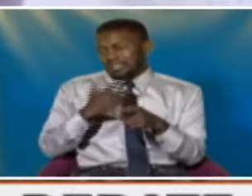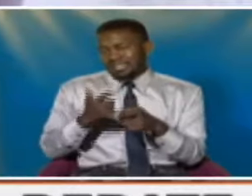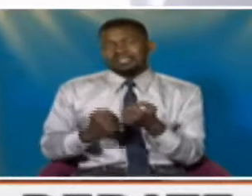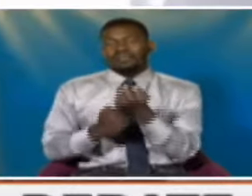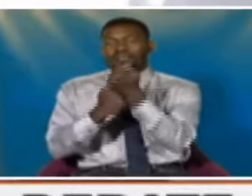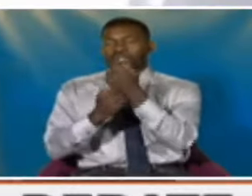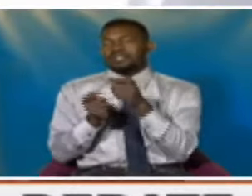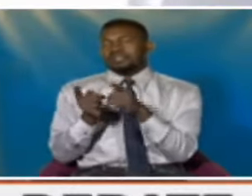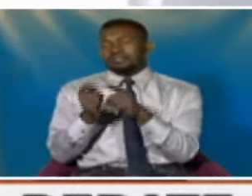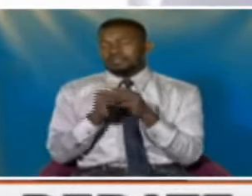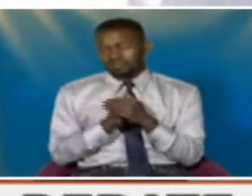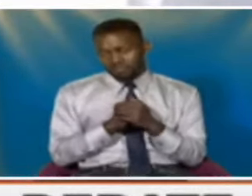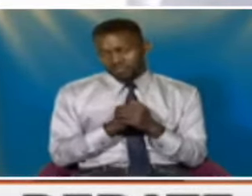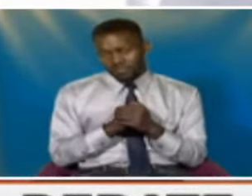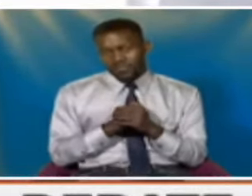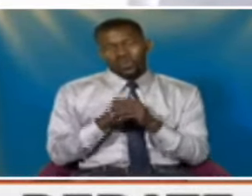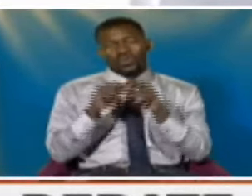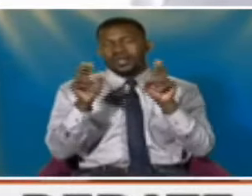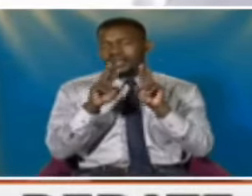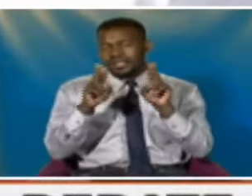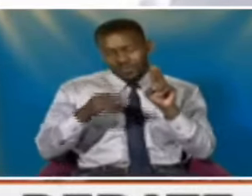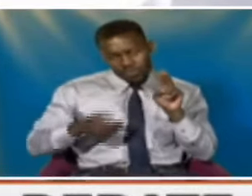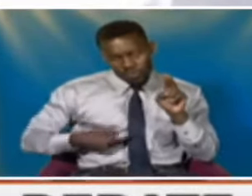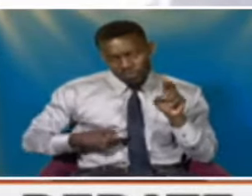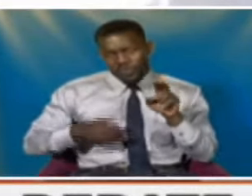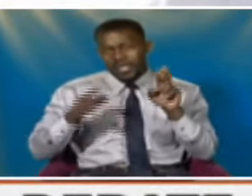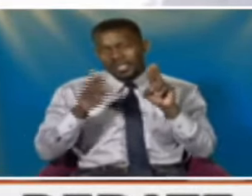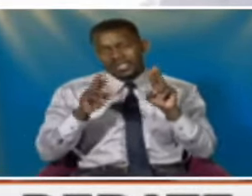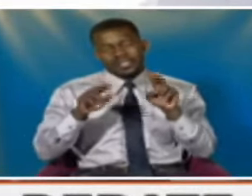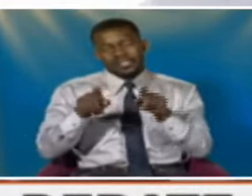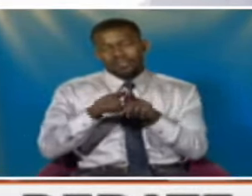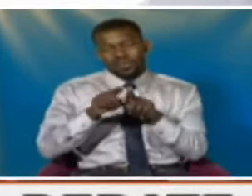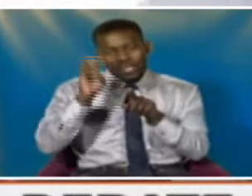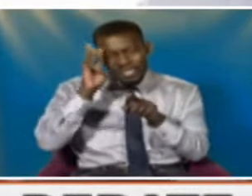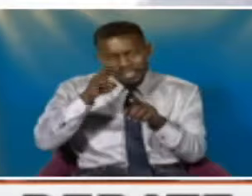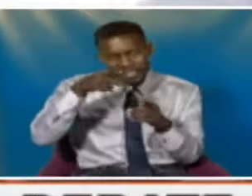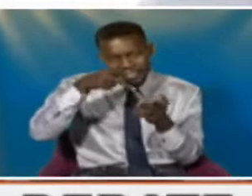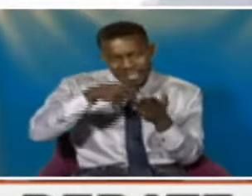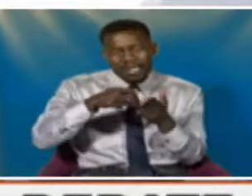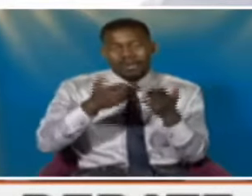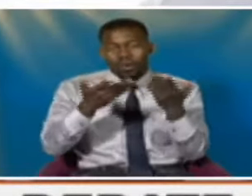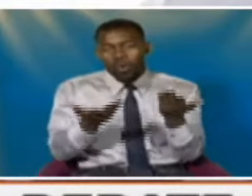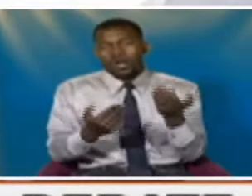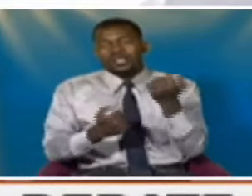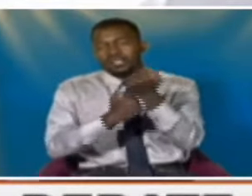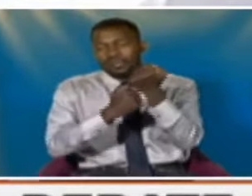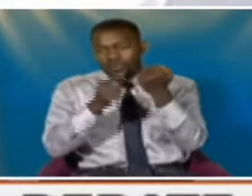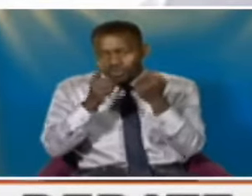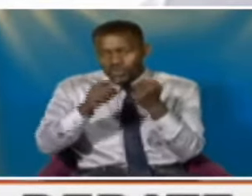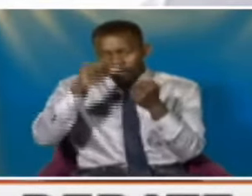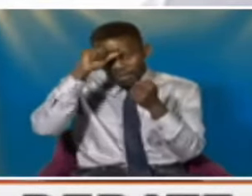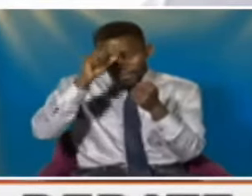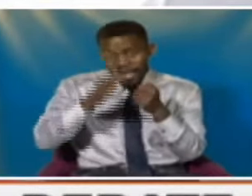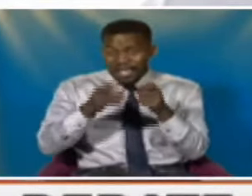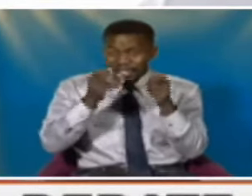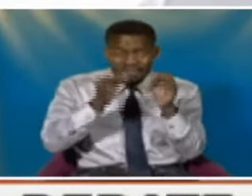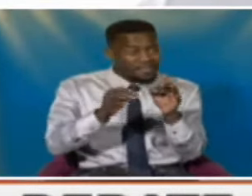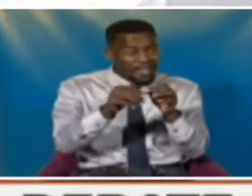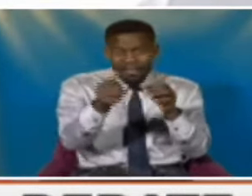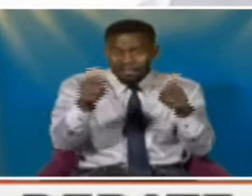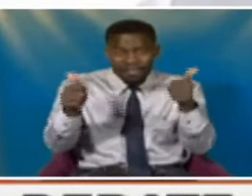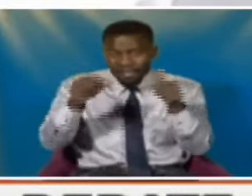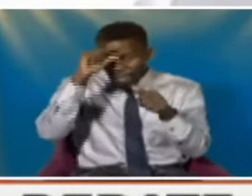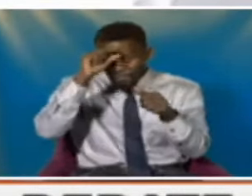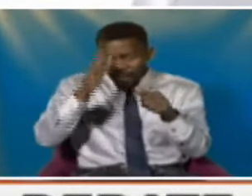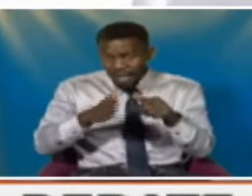hizi vitu. Na sisi tuko tayari kama vijana. Na tutasimama na wewe gavana, na gavana wetu ambaye atasimama na wananchi kama vile magavana